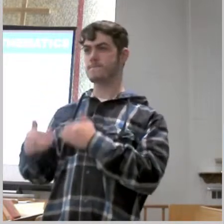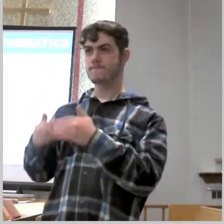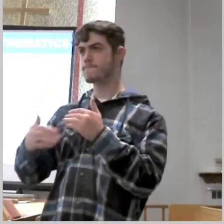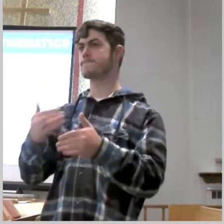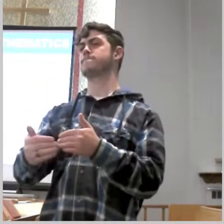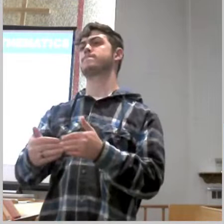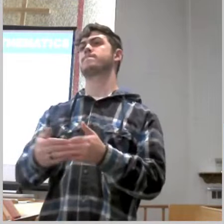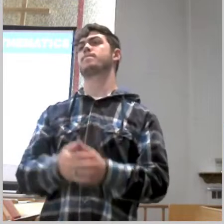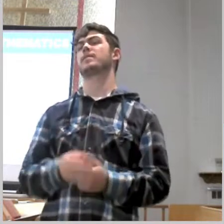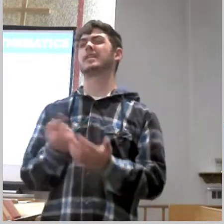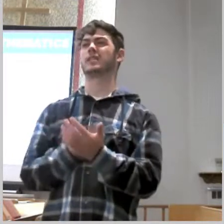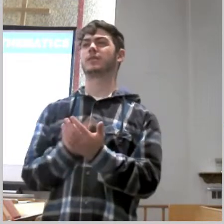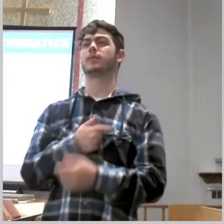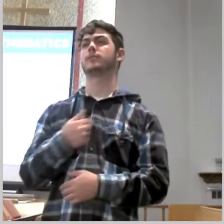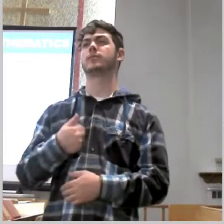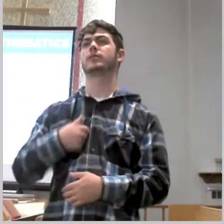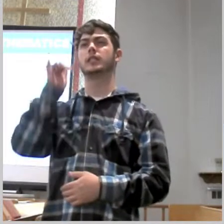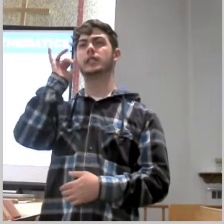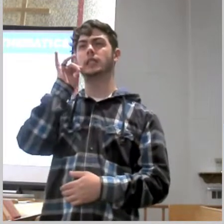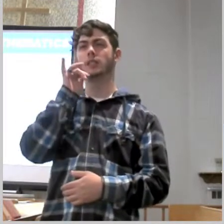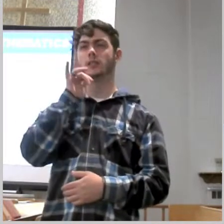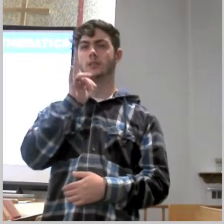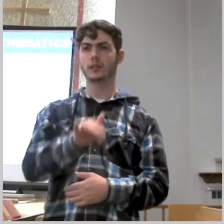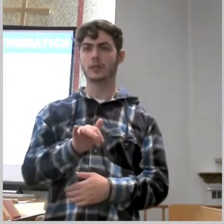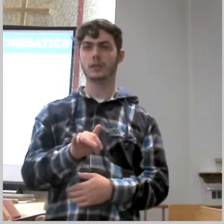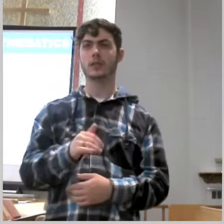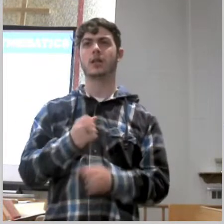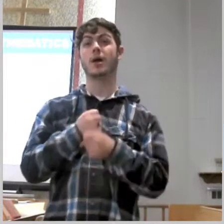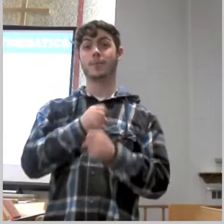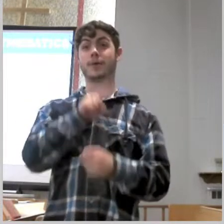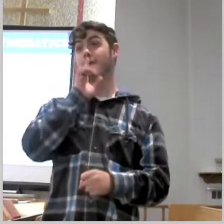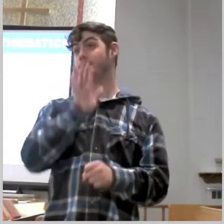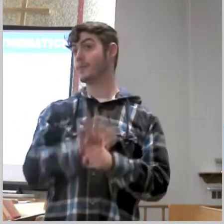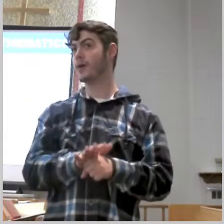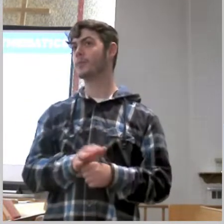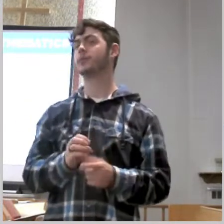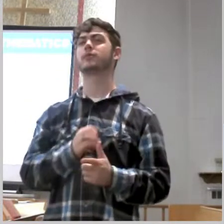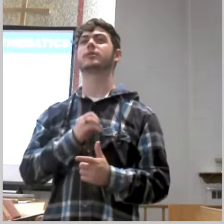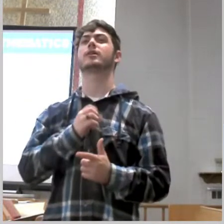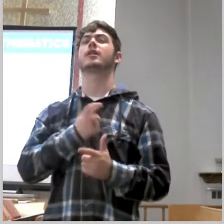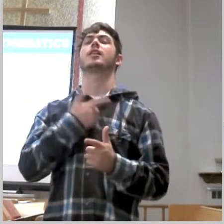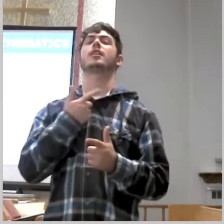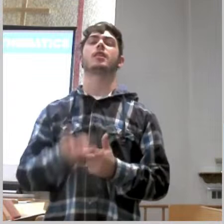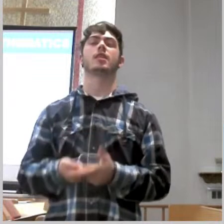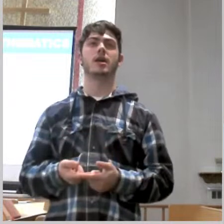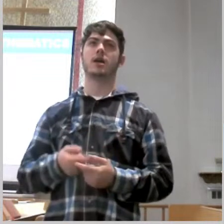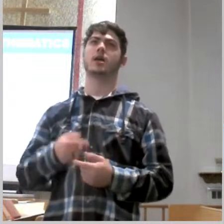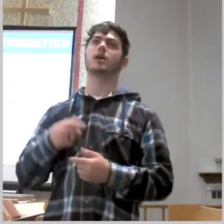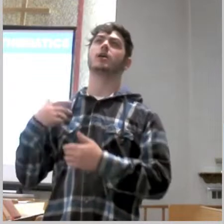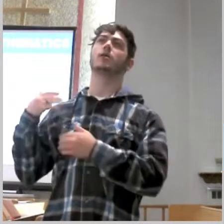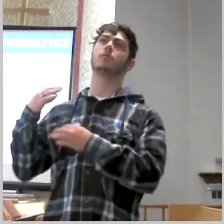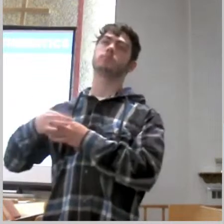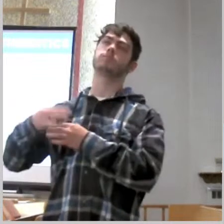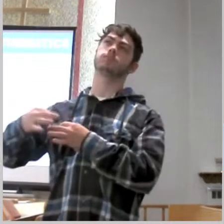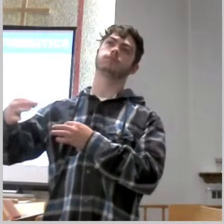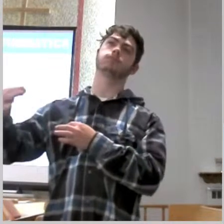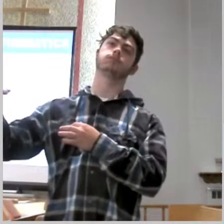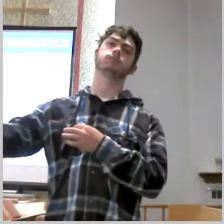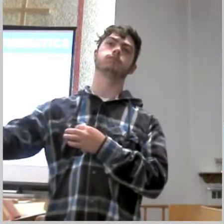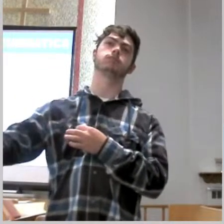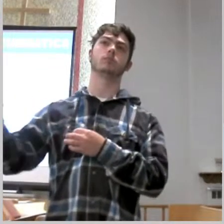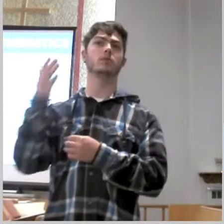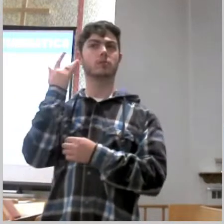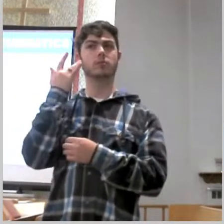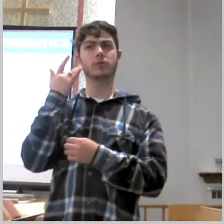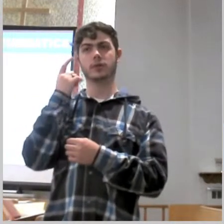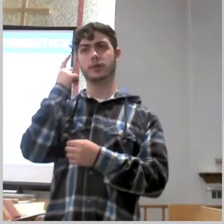sometimes we make a promise and then don't fulfill it or take our time fulfilling it. And that's because we have a